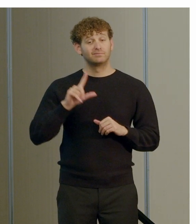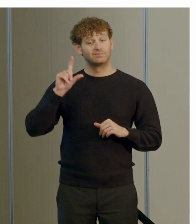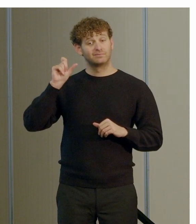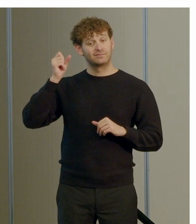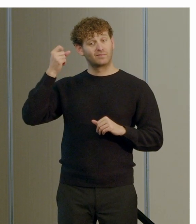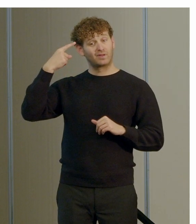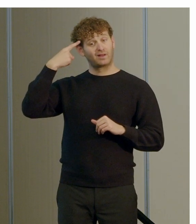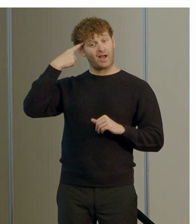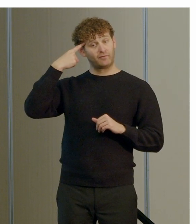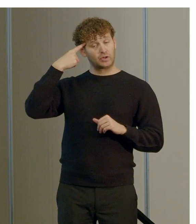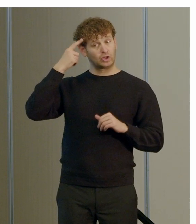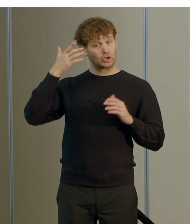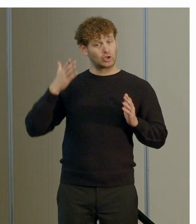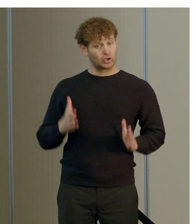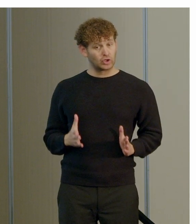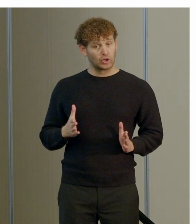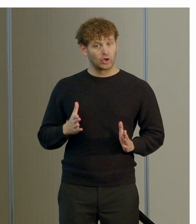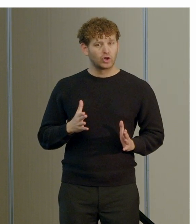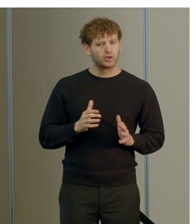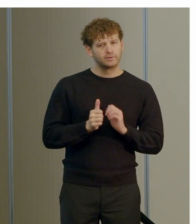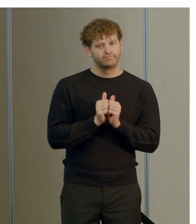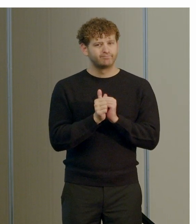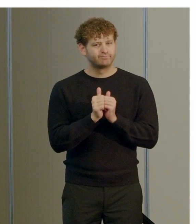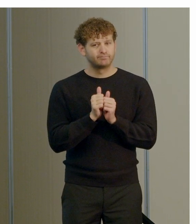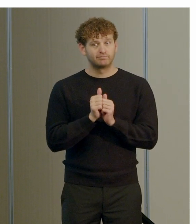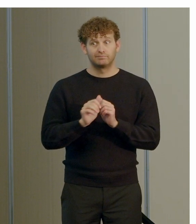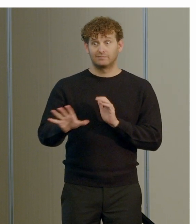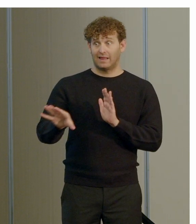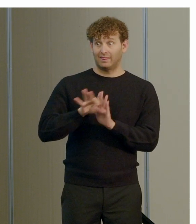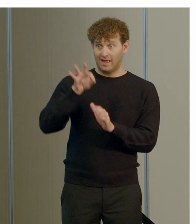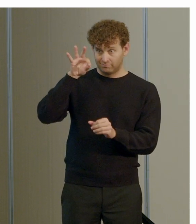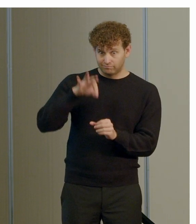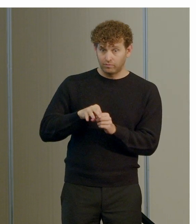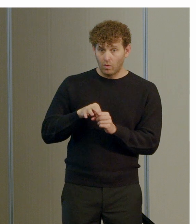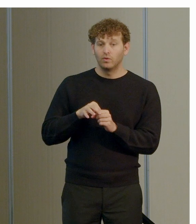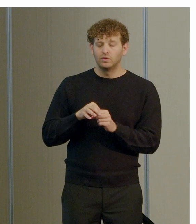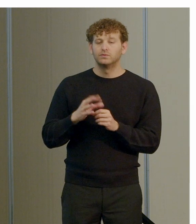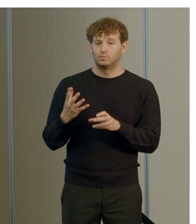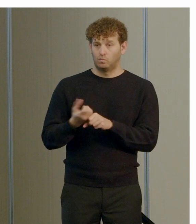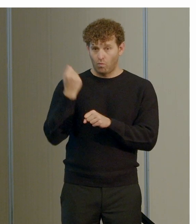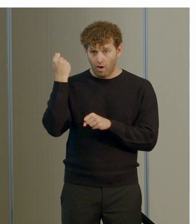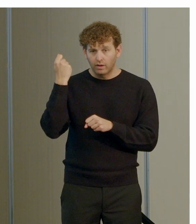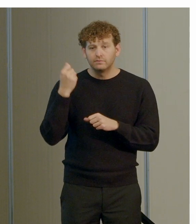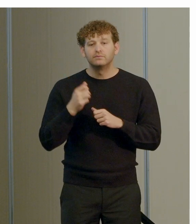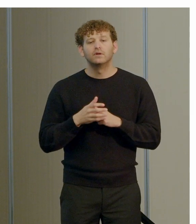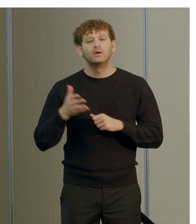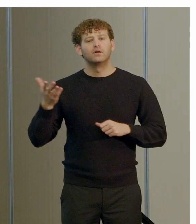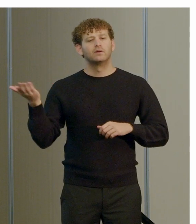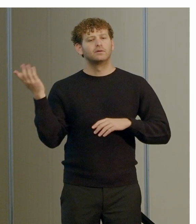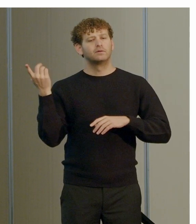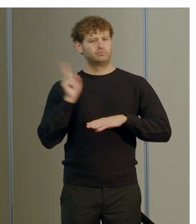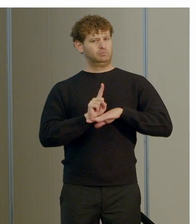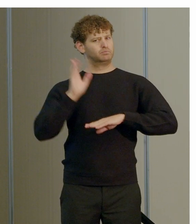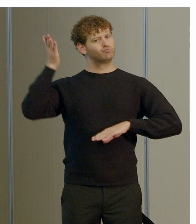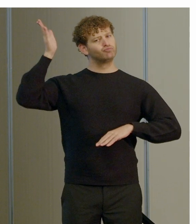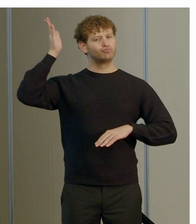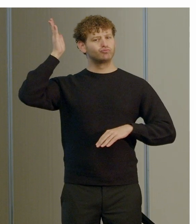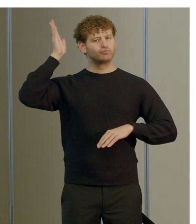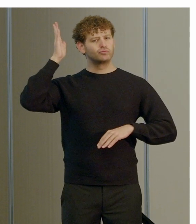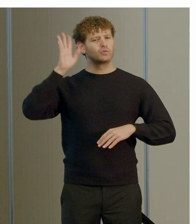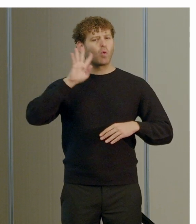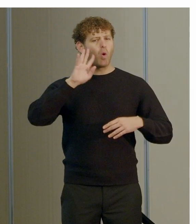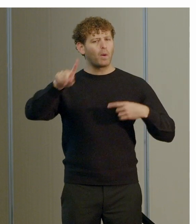race, and our new governor, when he gave his first speech, talked about the importance of Washington